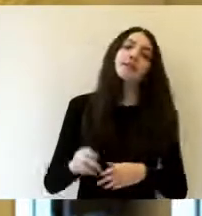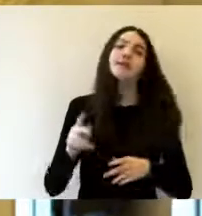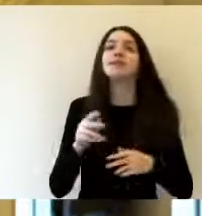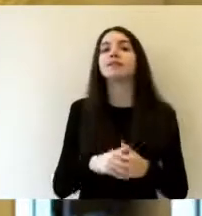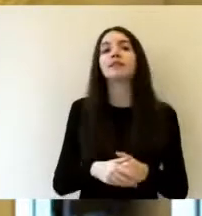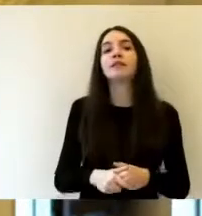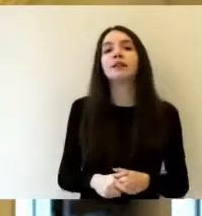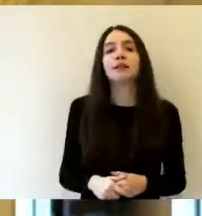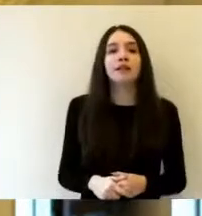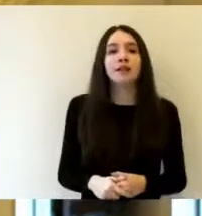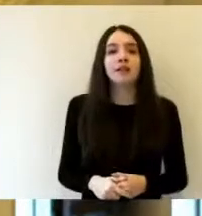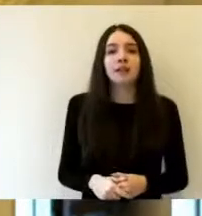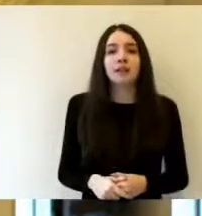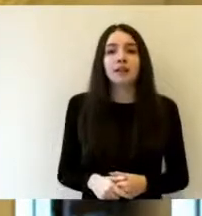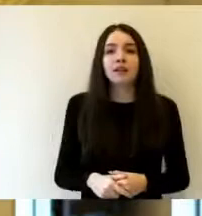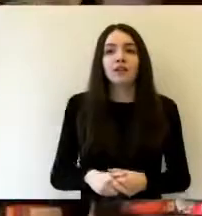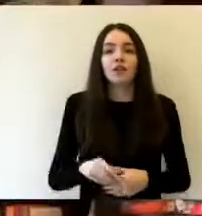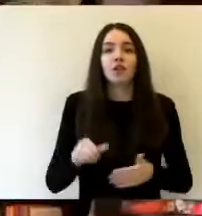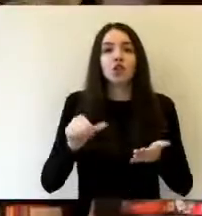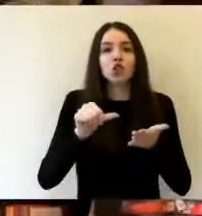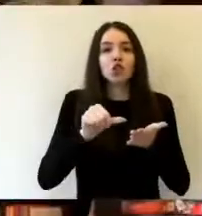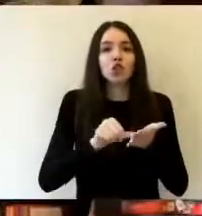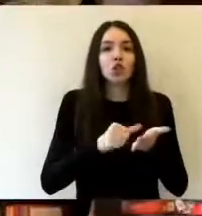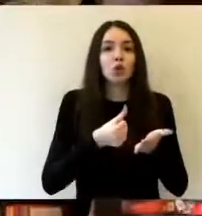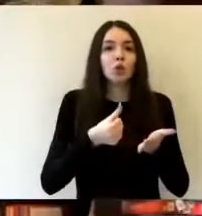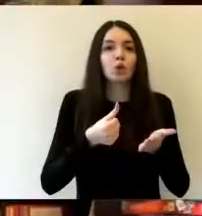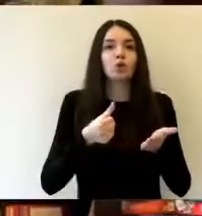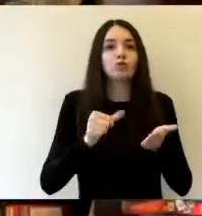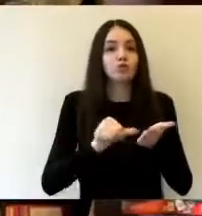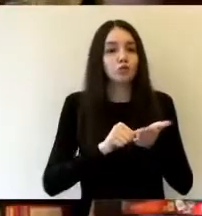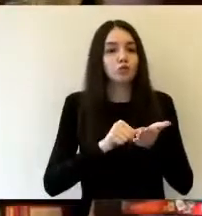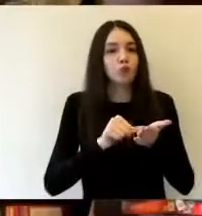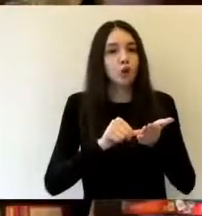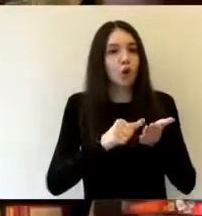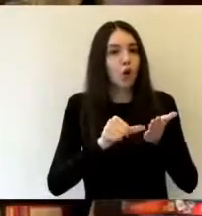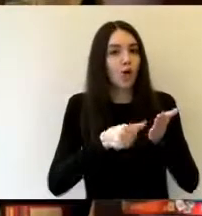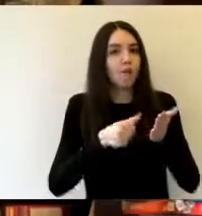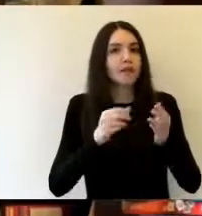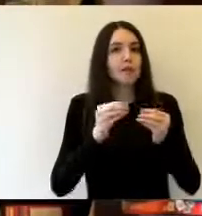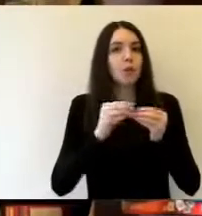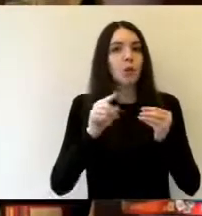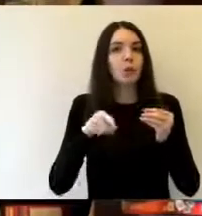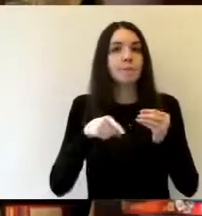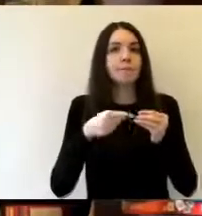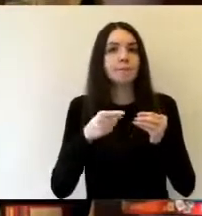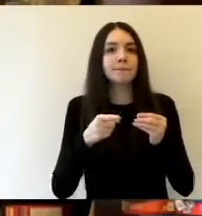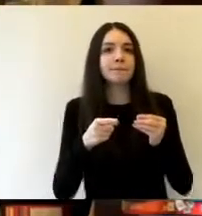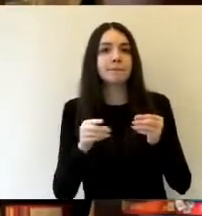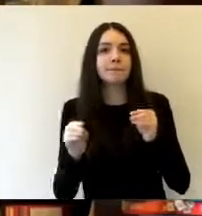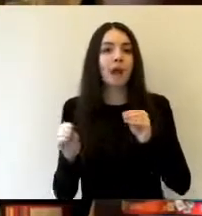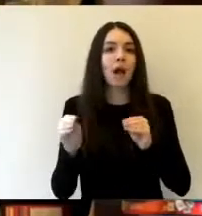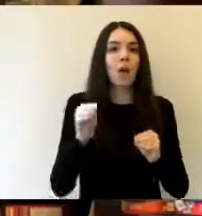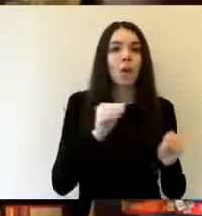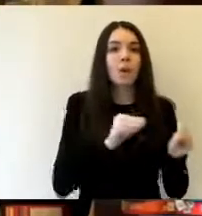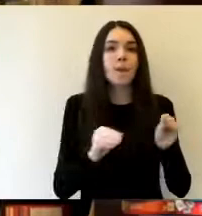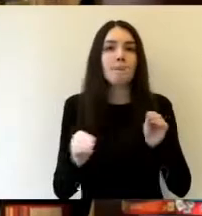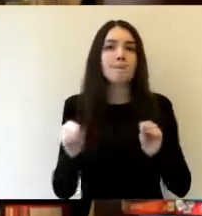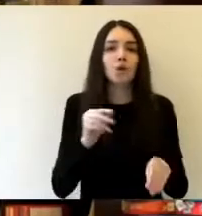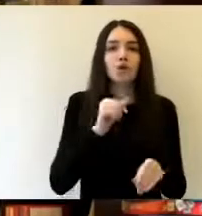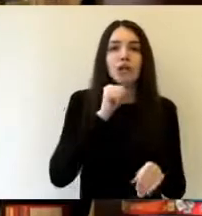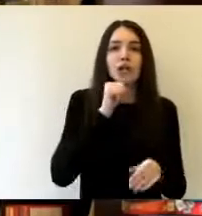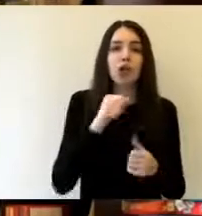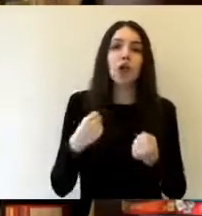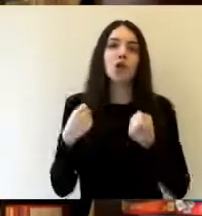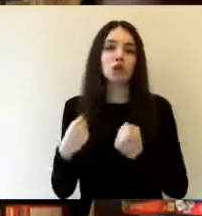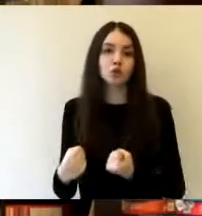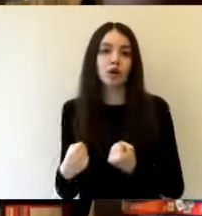Like, the thing is, stone carving is much more about finesse than about force. You don't need to be physically strong necessarily. I mean, there's a lower threshold, of